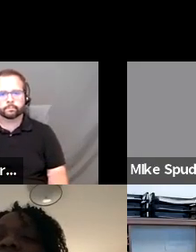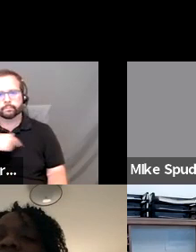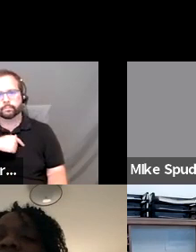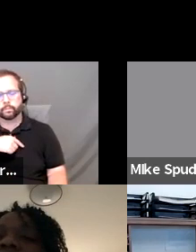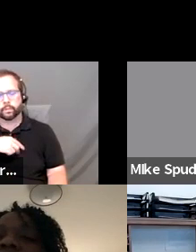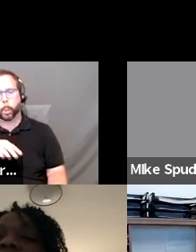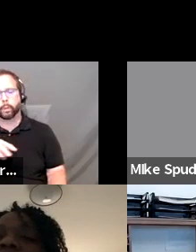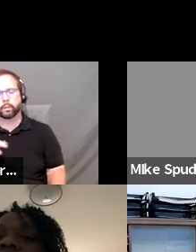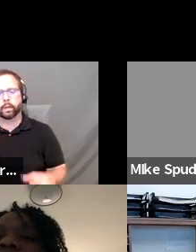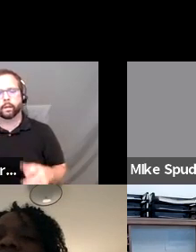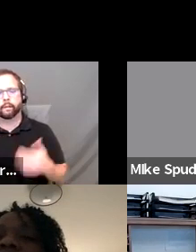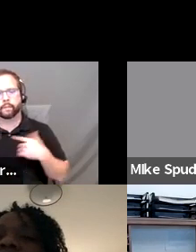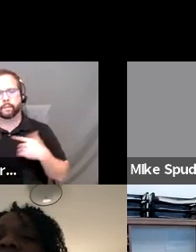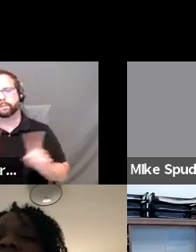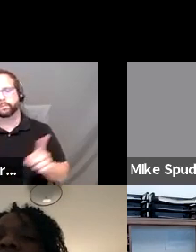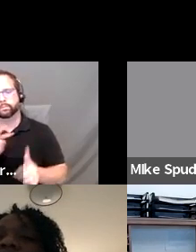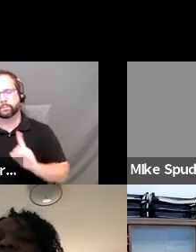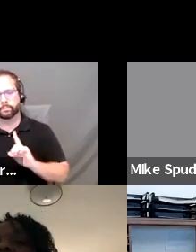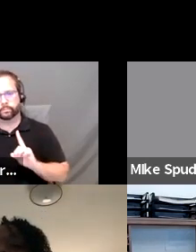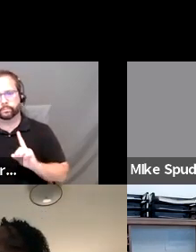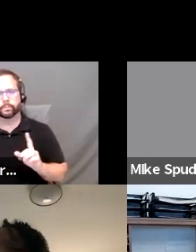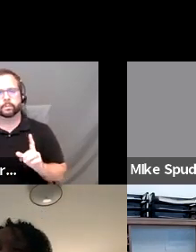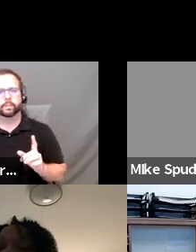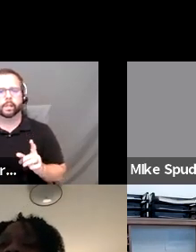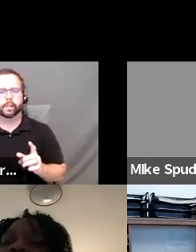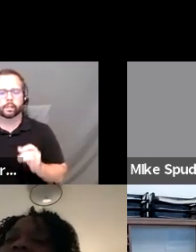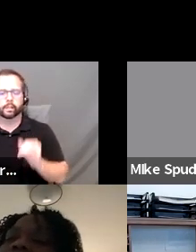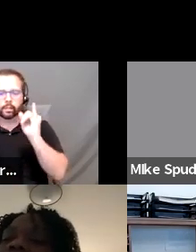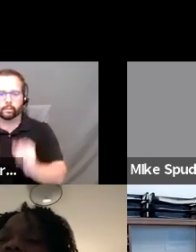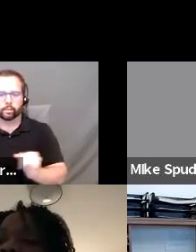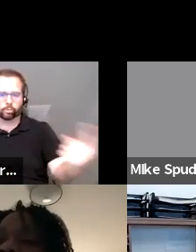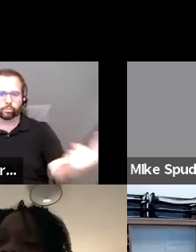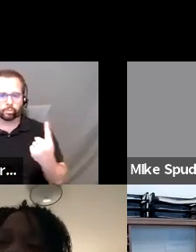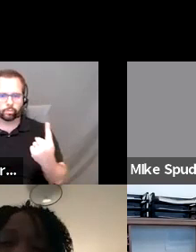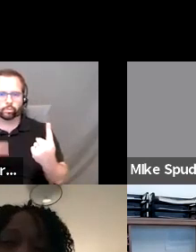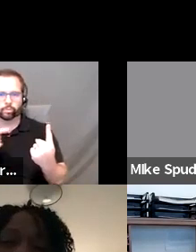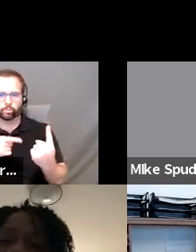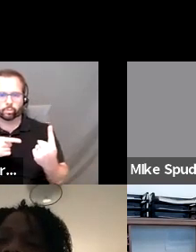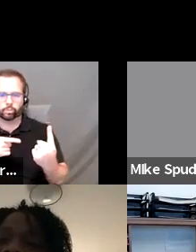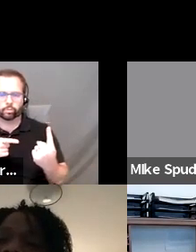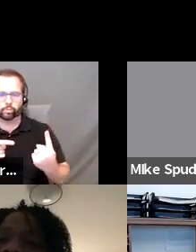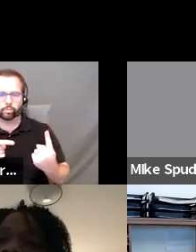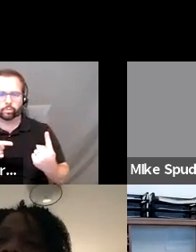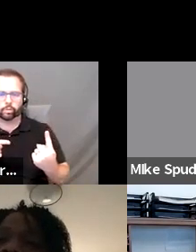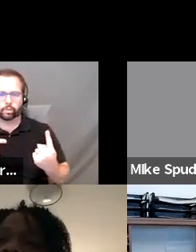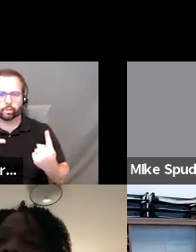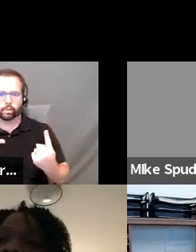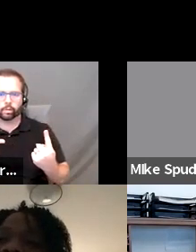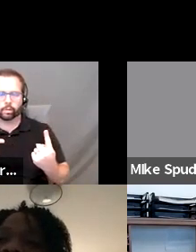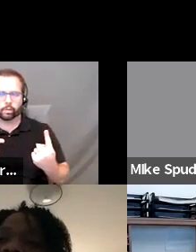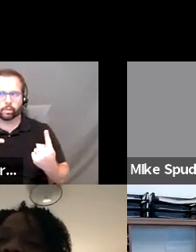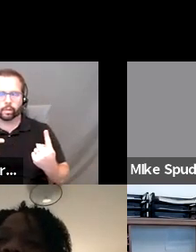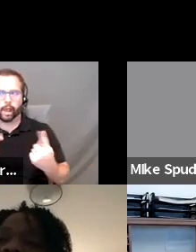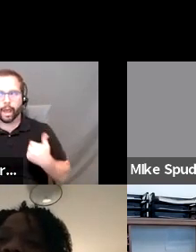have. I'm coming from the perspective of an individual who lives with mental illness and is on the autism